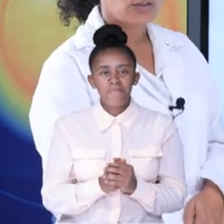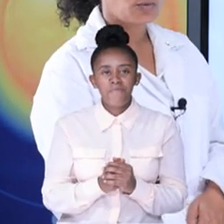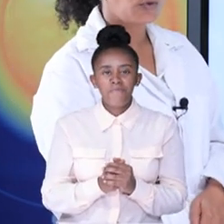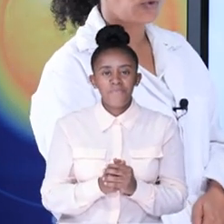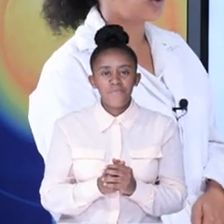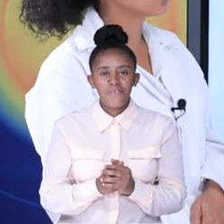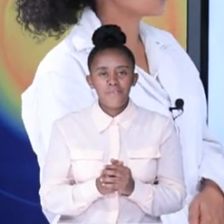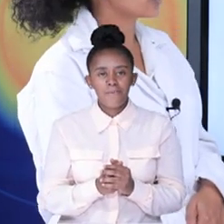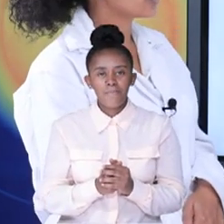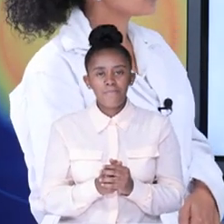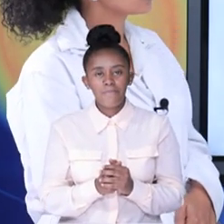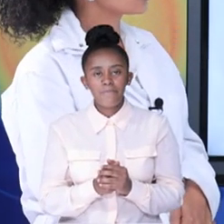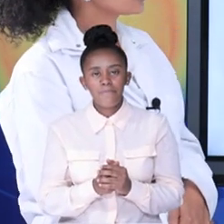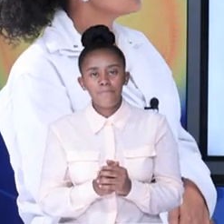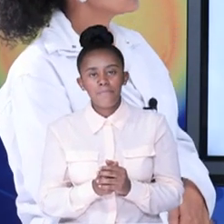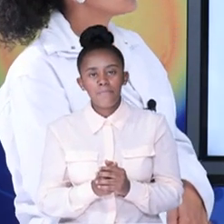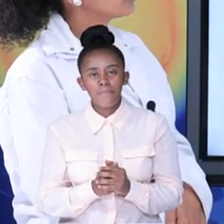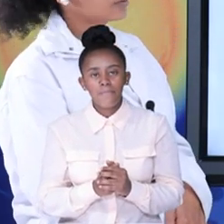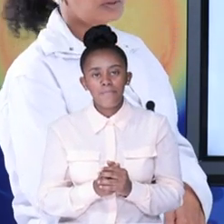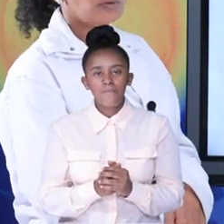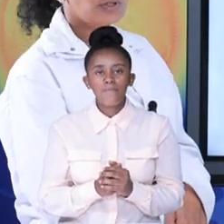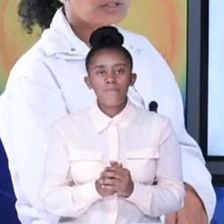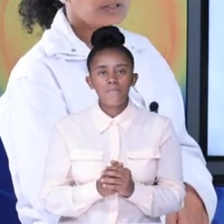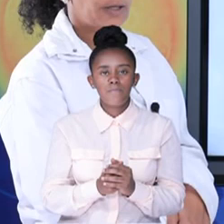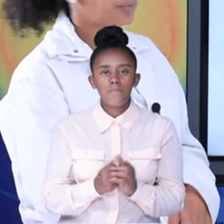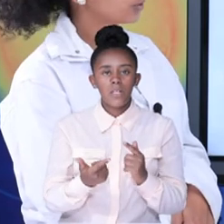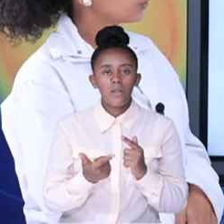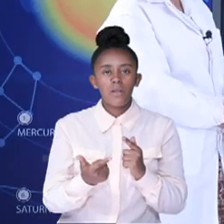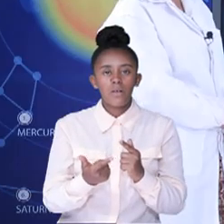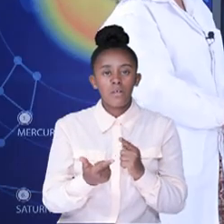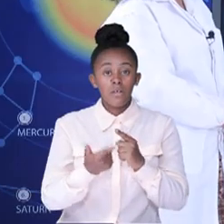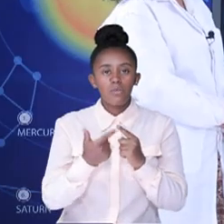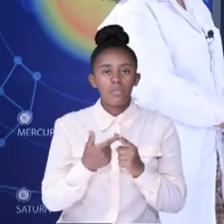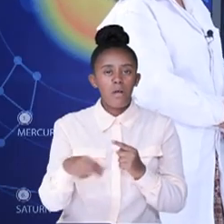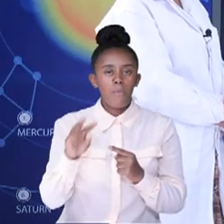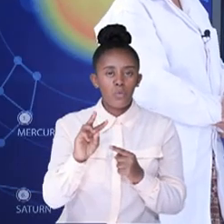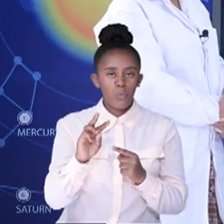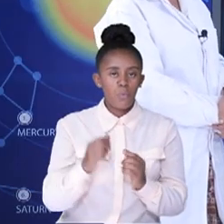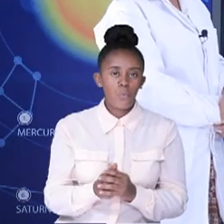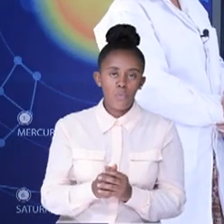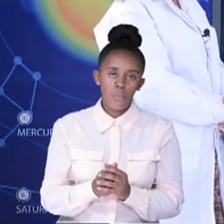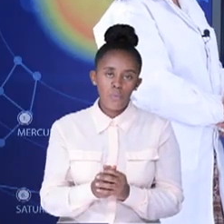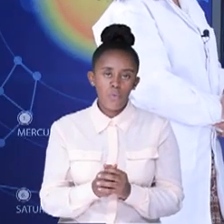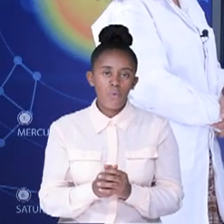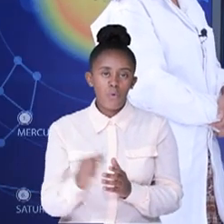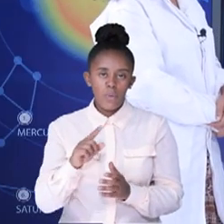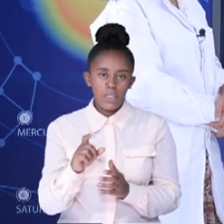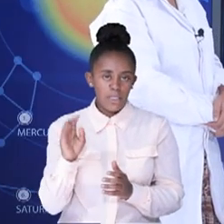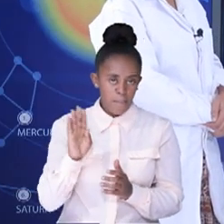Okay, let's move on to the next question. Question number 2. Question